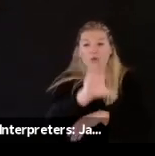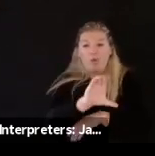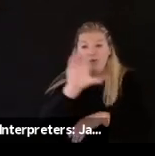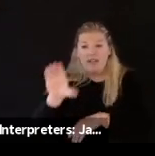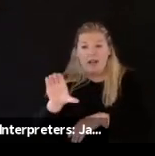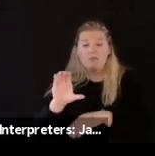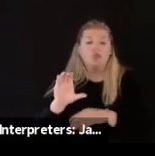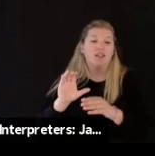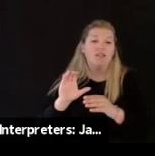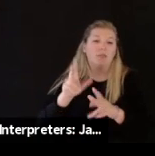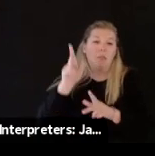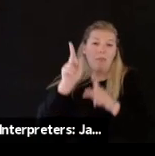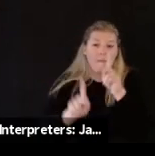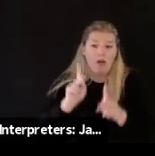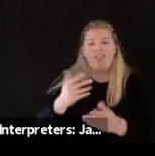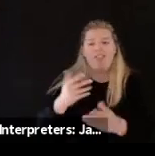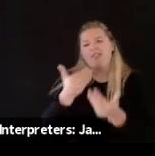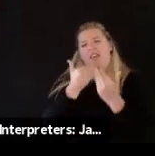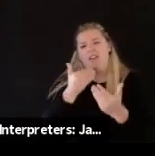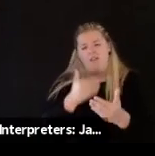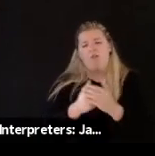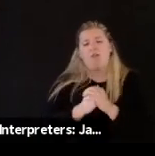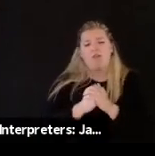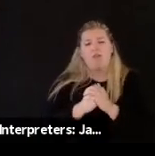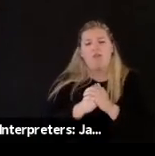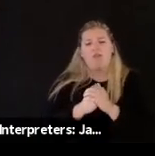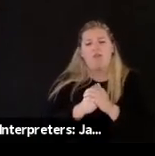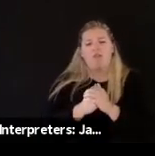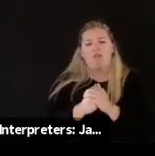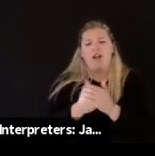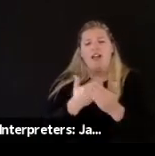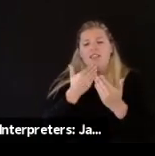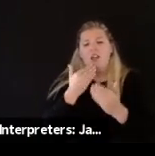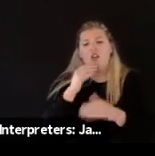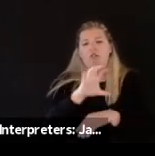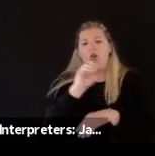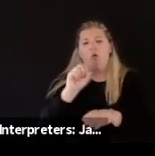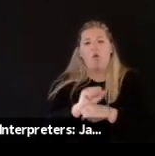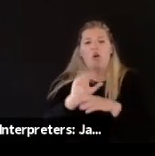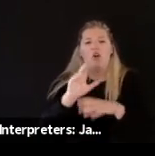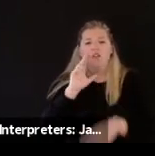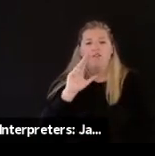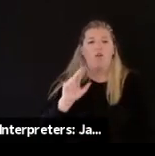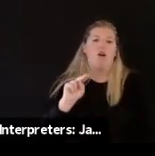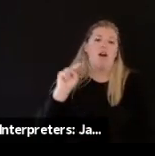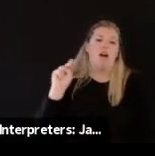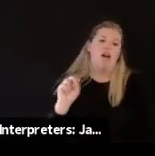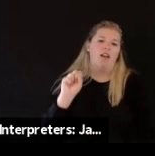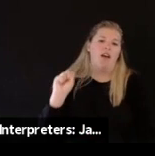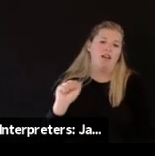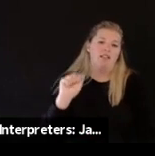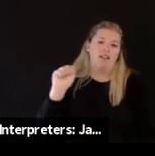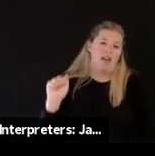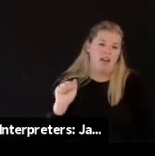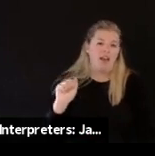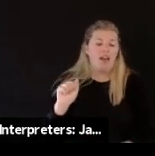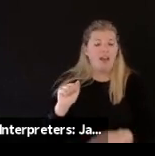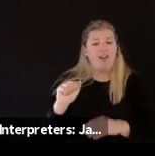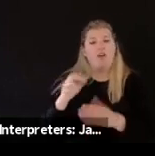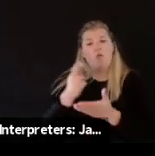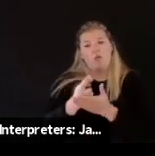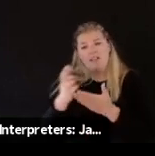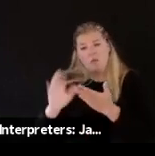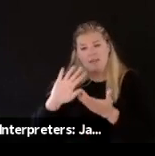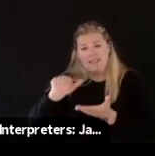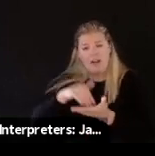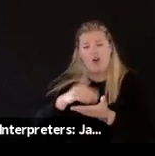providers. Thank you to our colleagues at the National Sexual Violence Resource Center for sponsoring